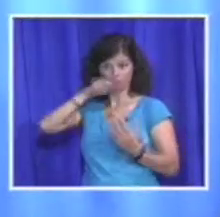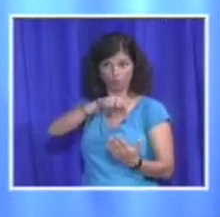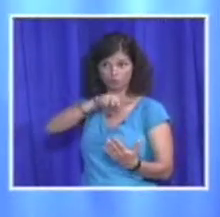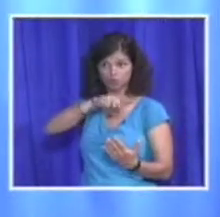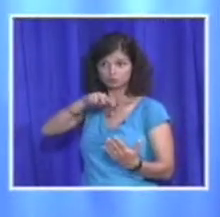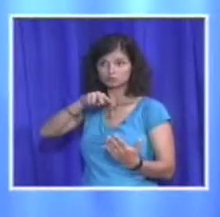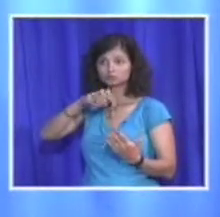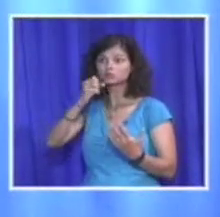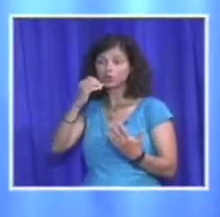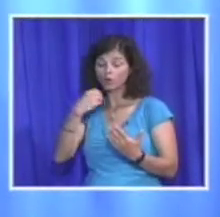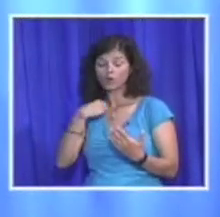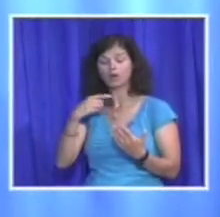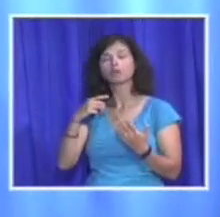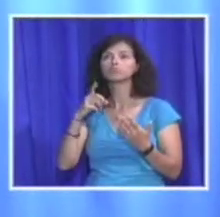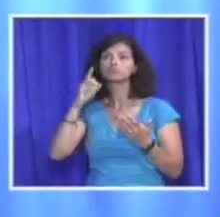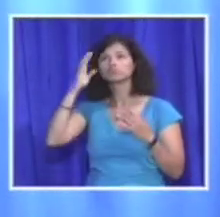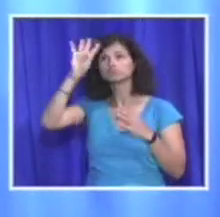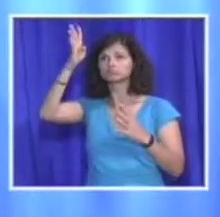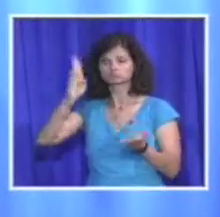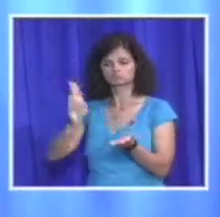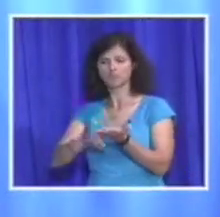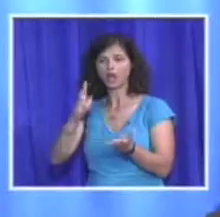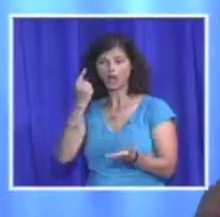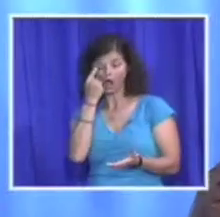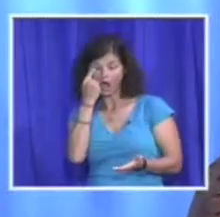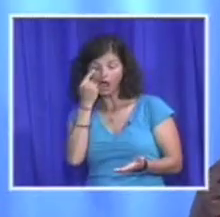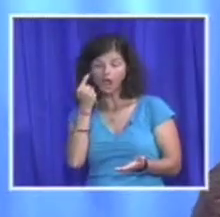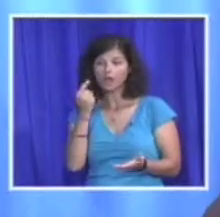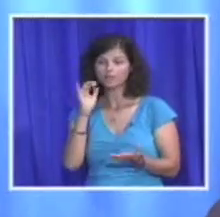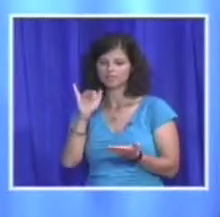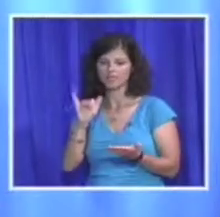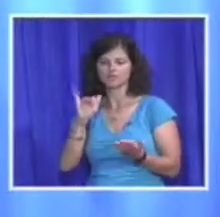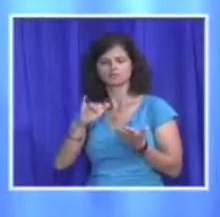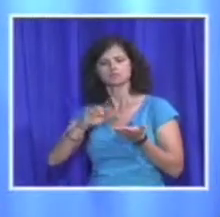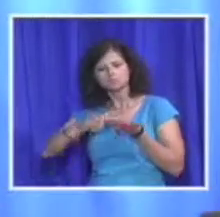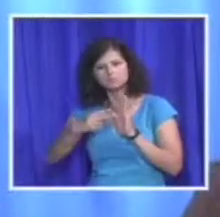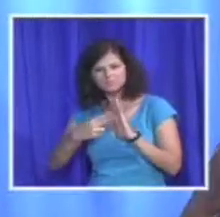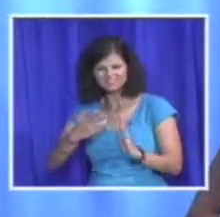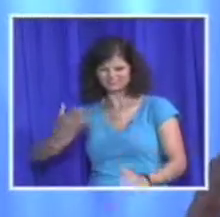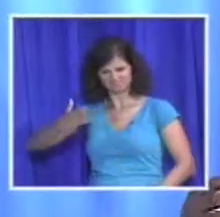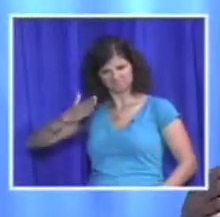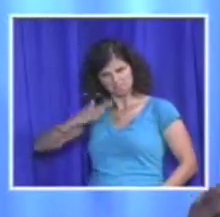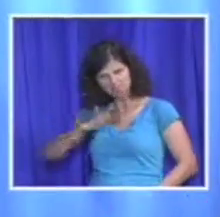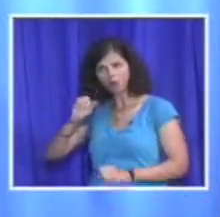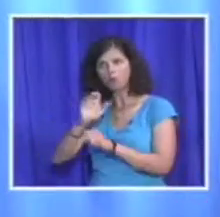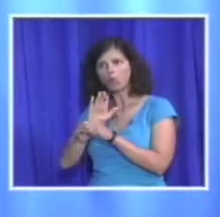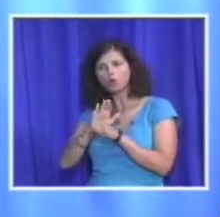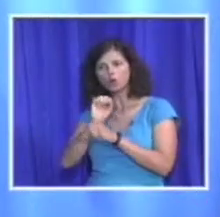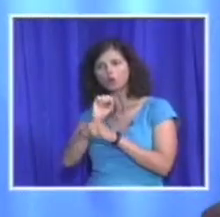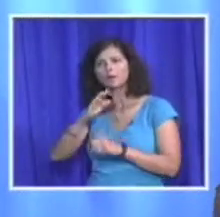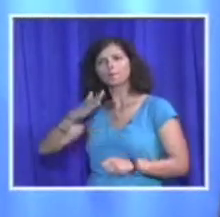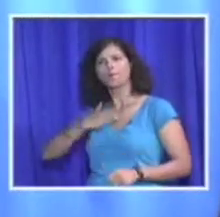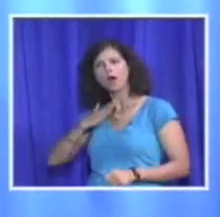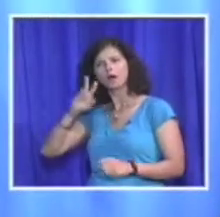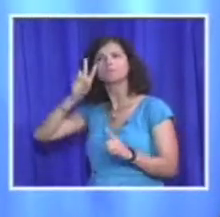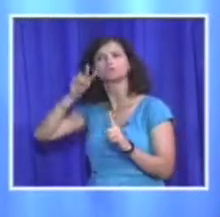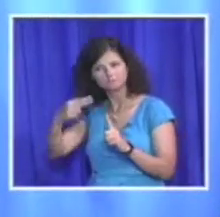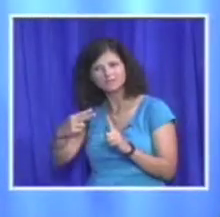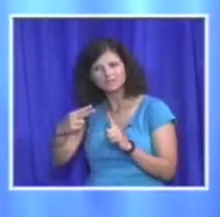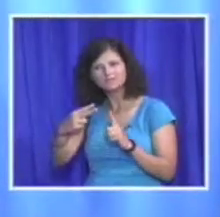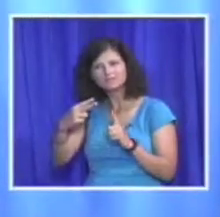when I started signing it with the I, it's a representation of that's my work. That's my perspective of